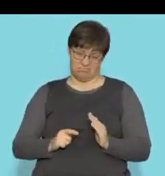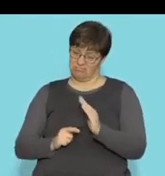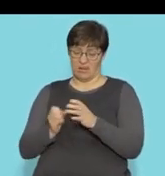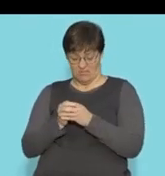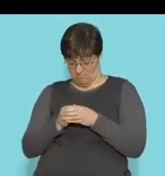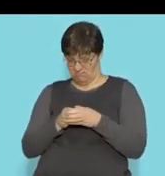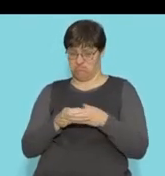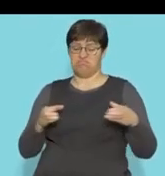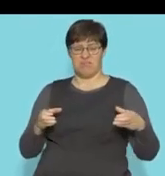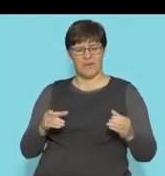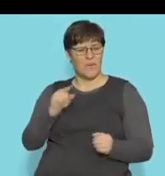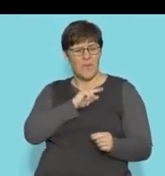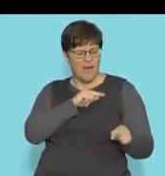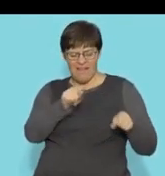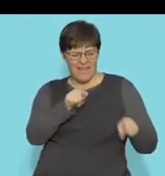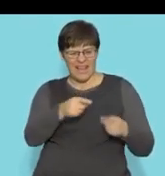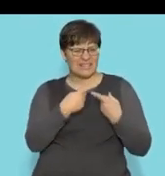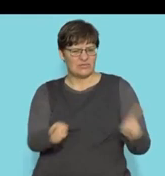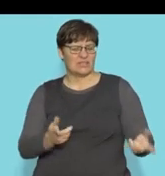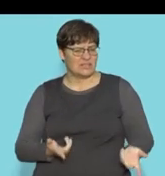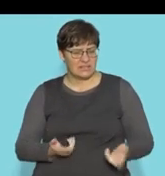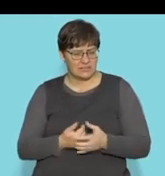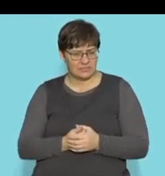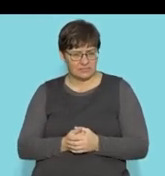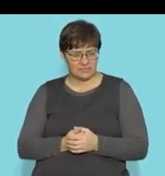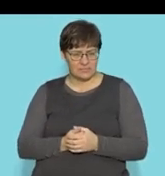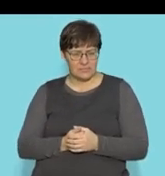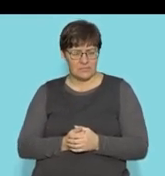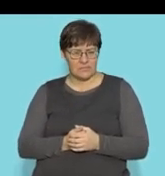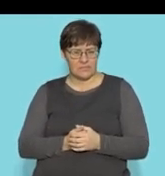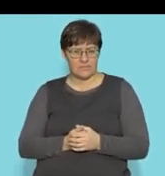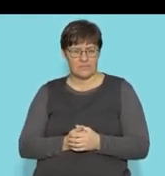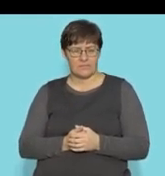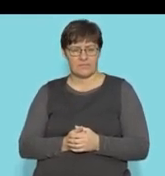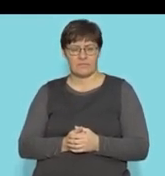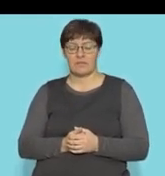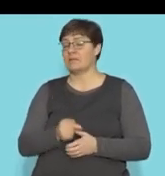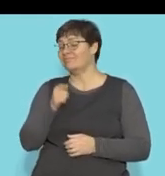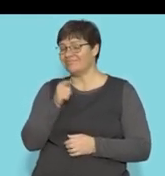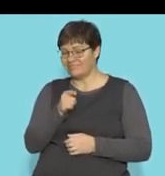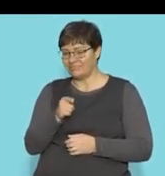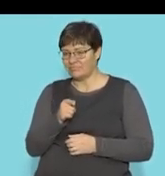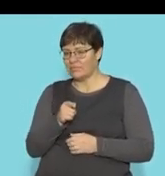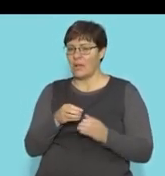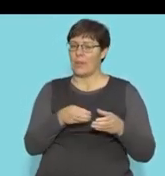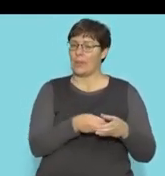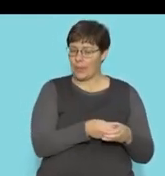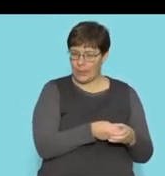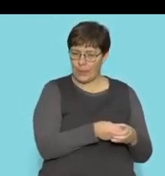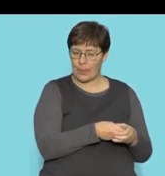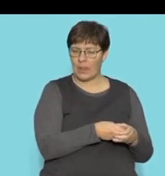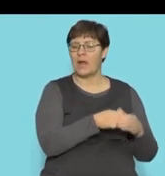1930s, that growth rate is incredibly steep. So here we've got a